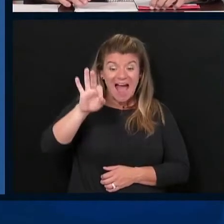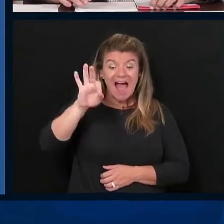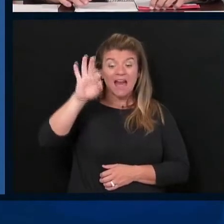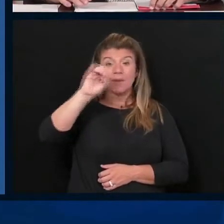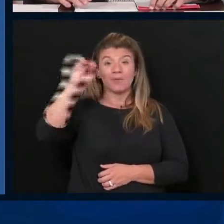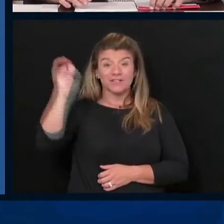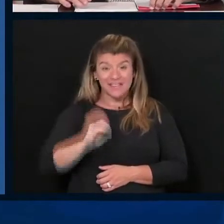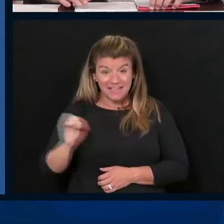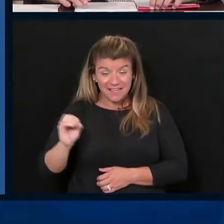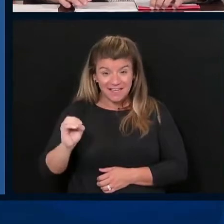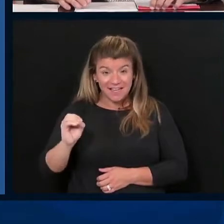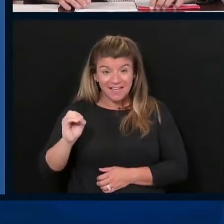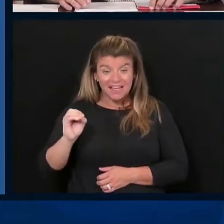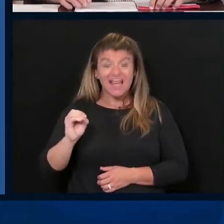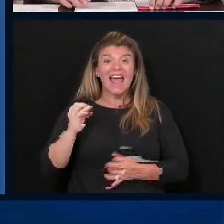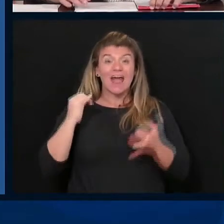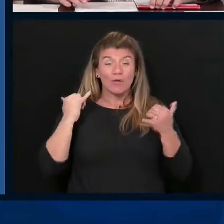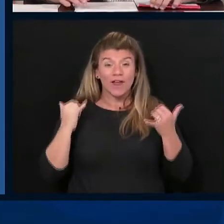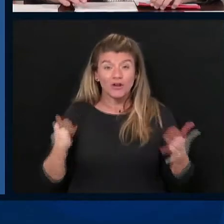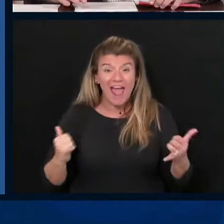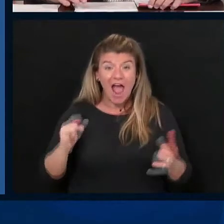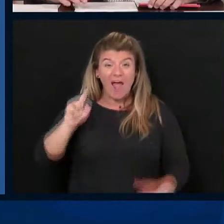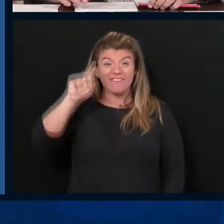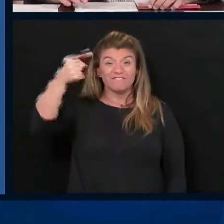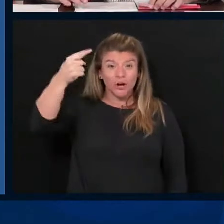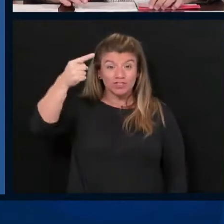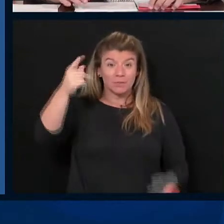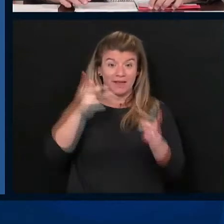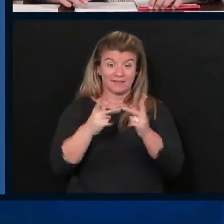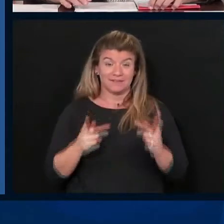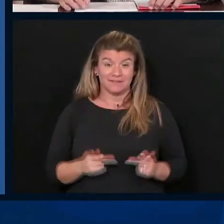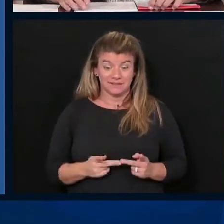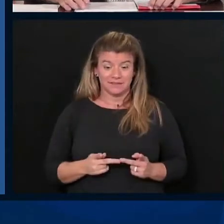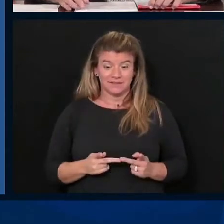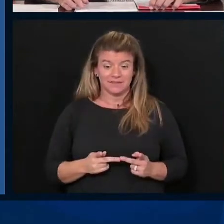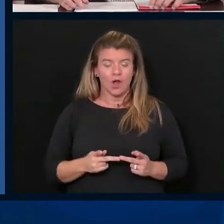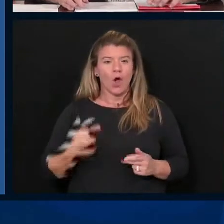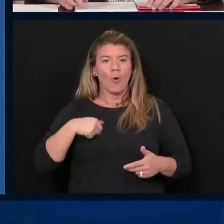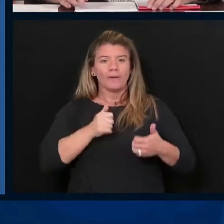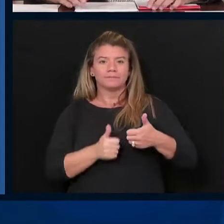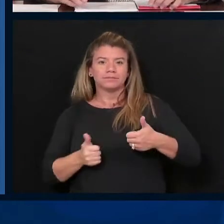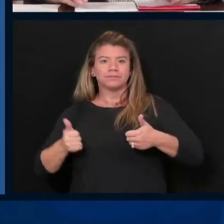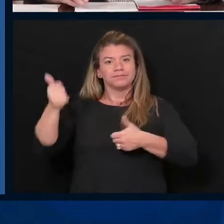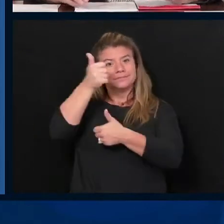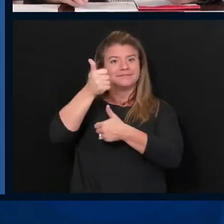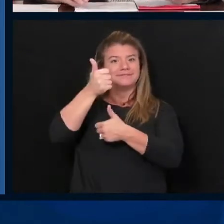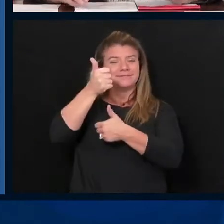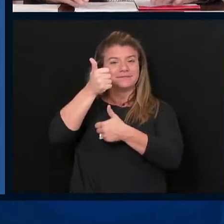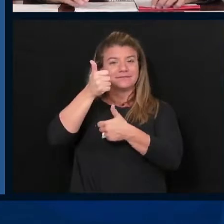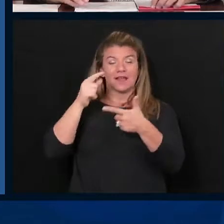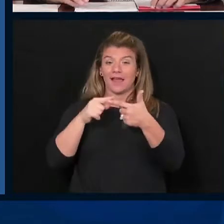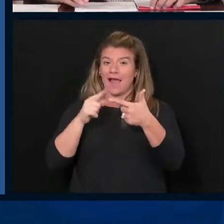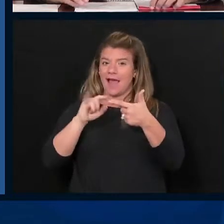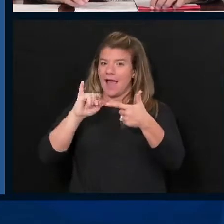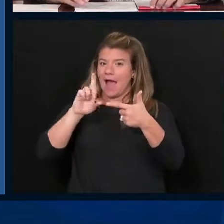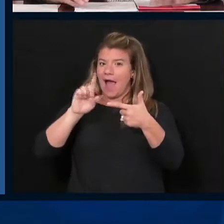99.9%, and we are now in first place in front of Idaho. Idaho is